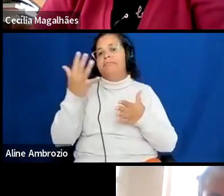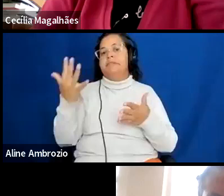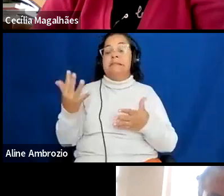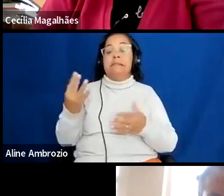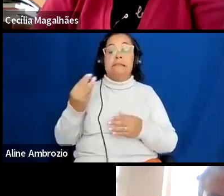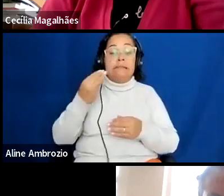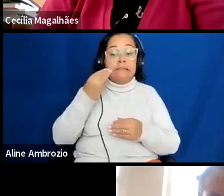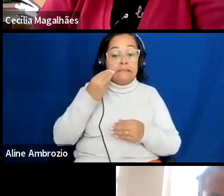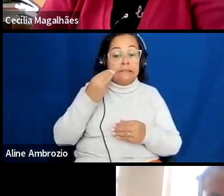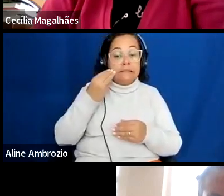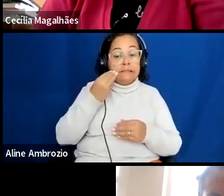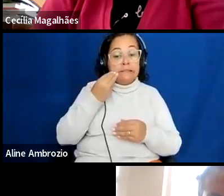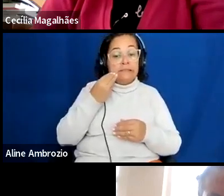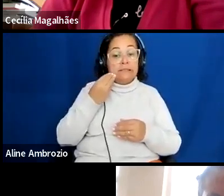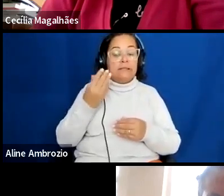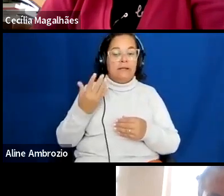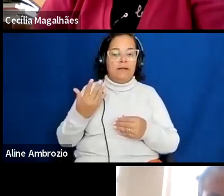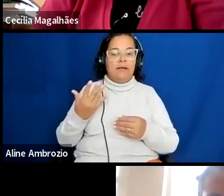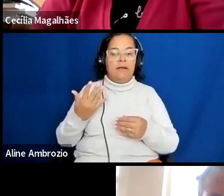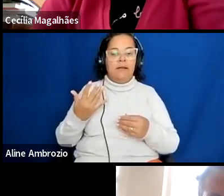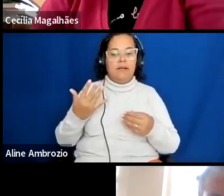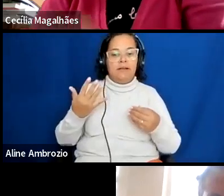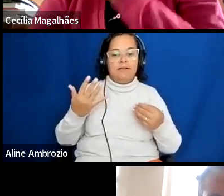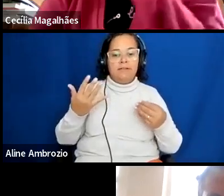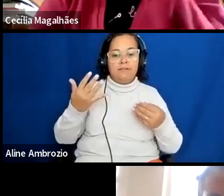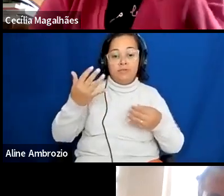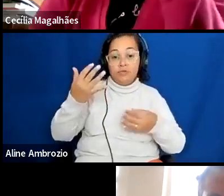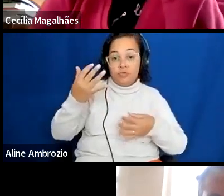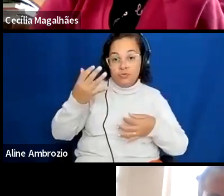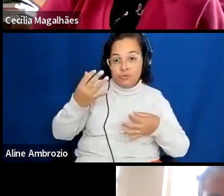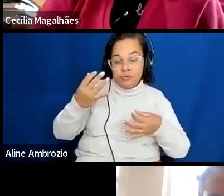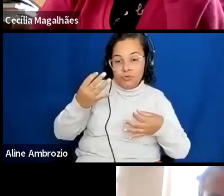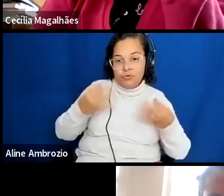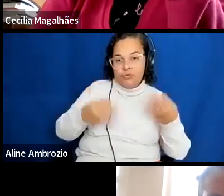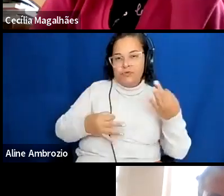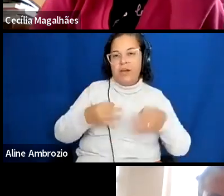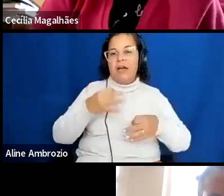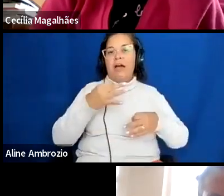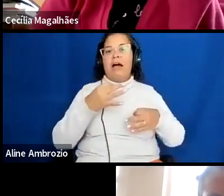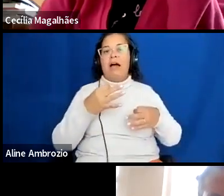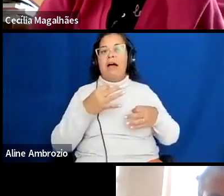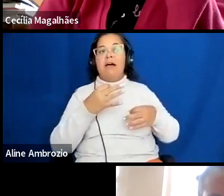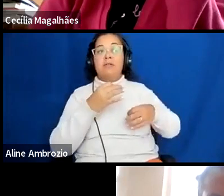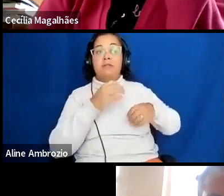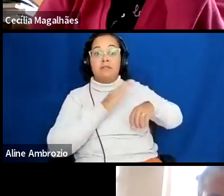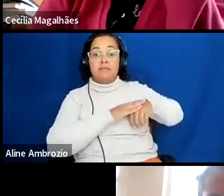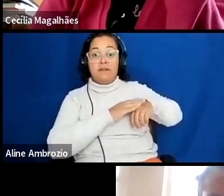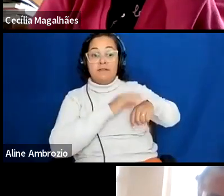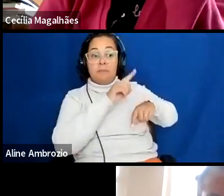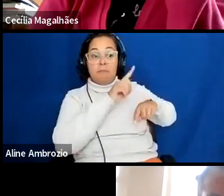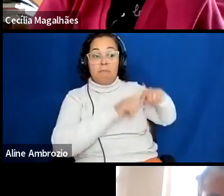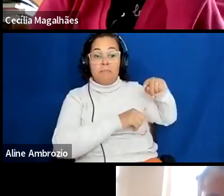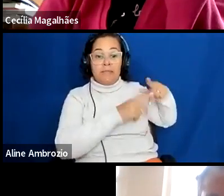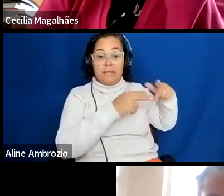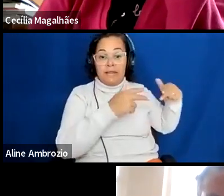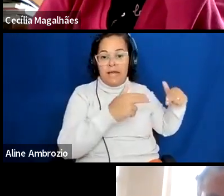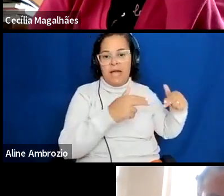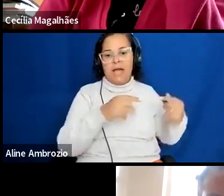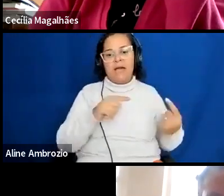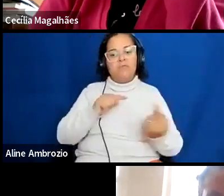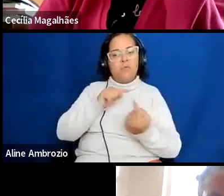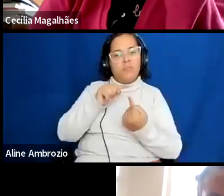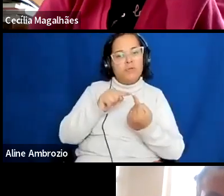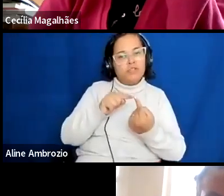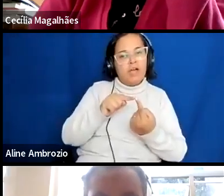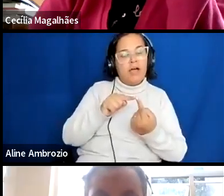the materials practically and theoretically. To what extent? So in